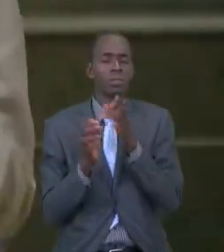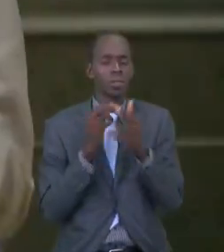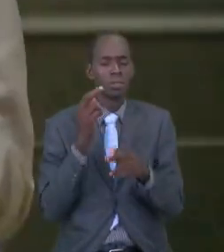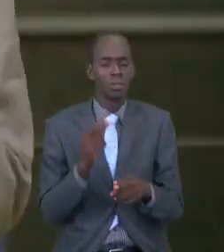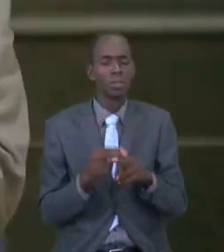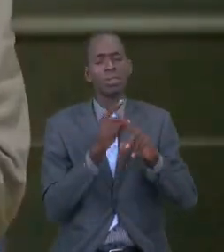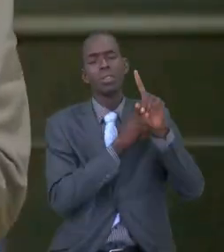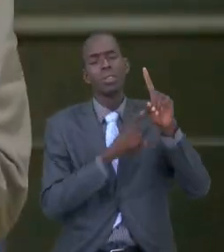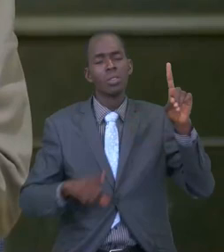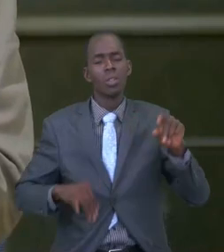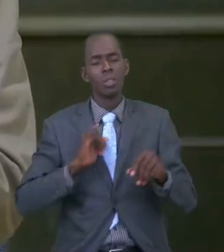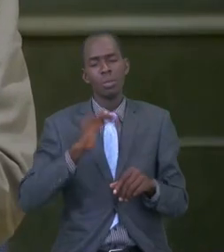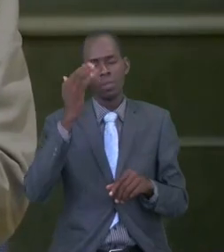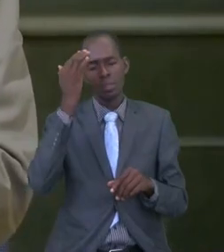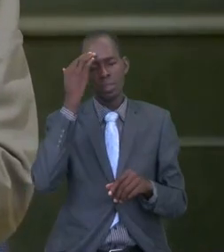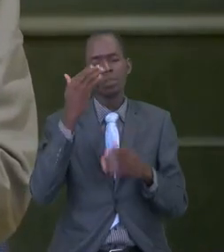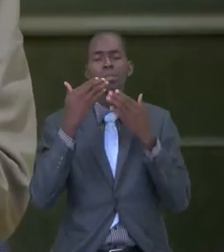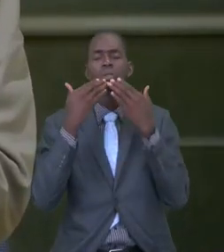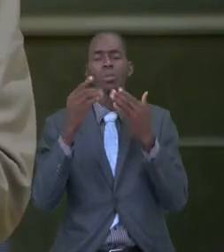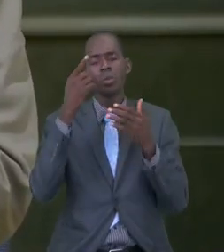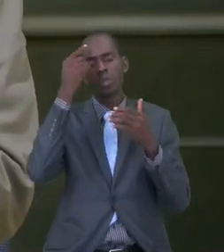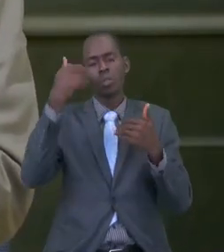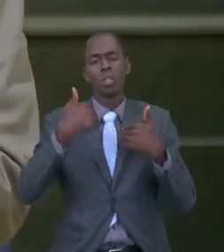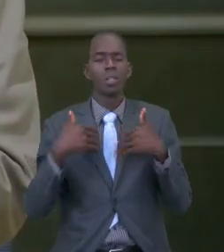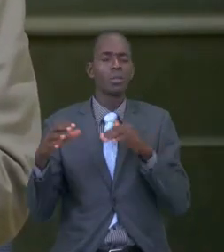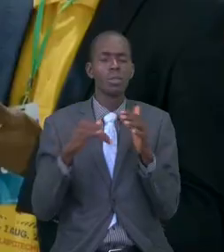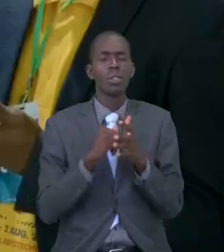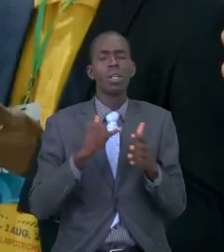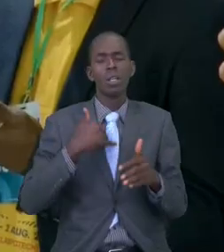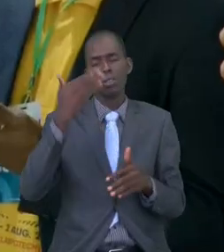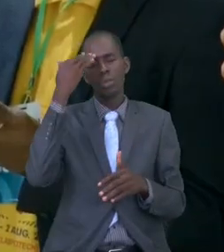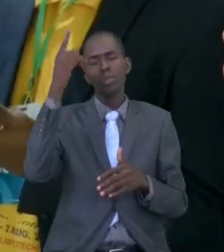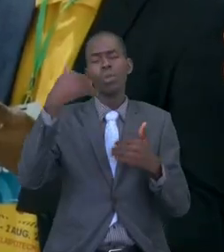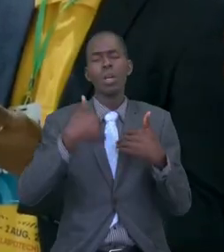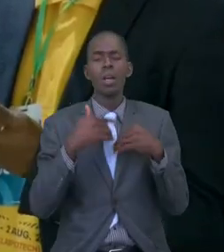Lord, I know you have done it. I know you have answered.